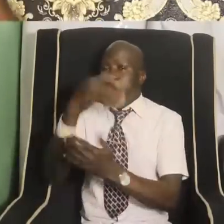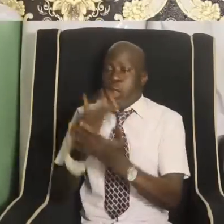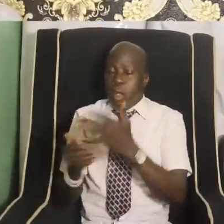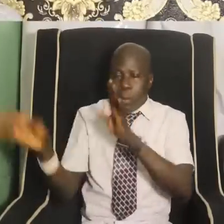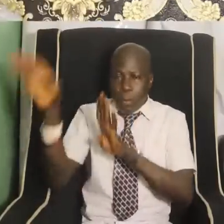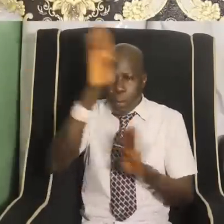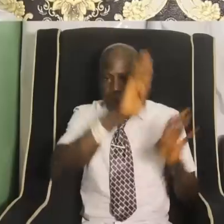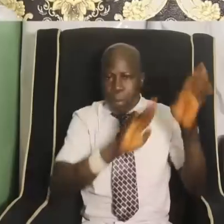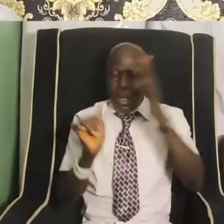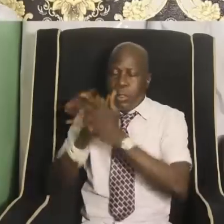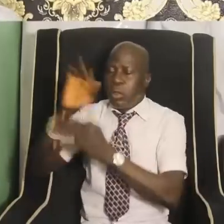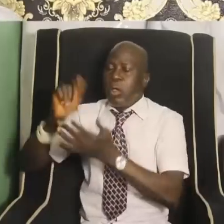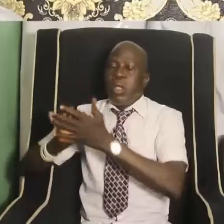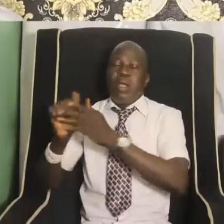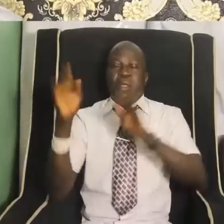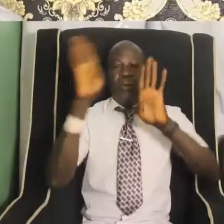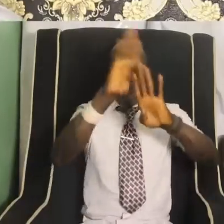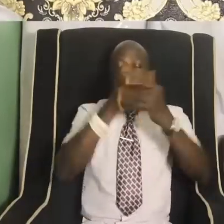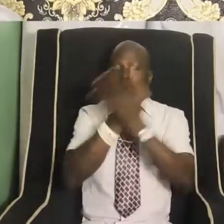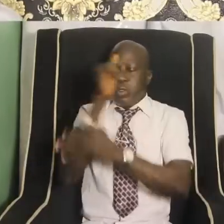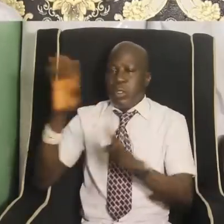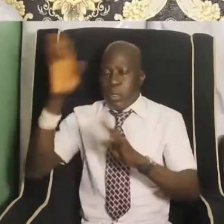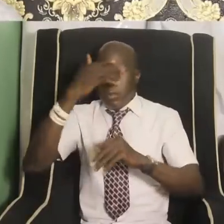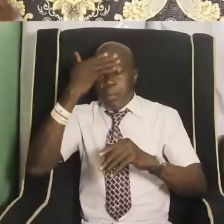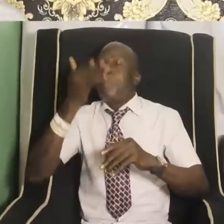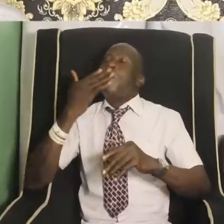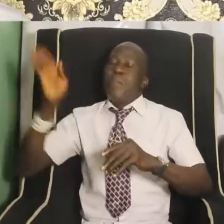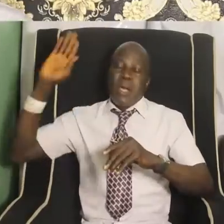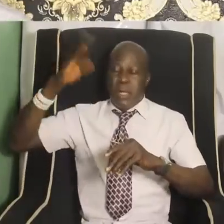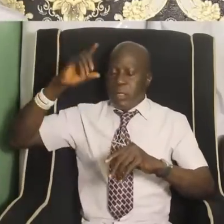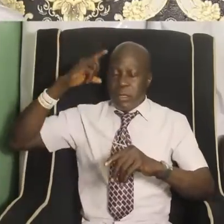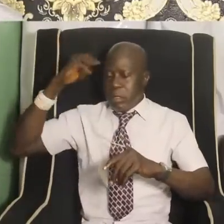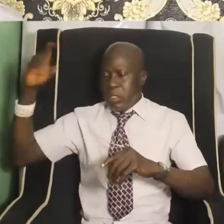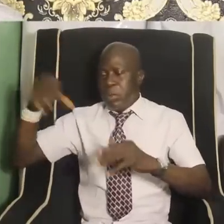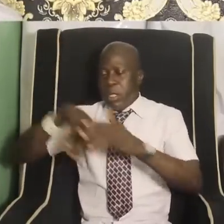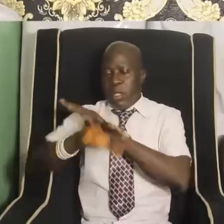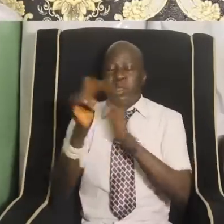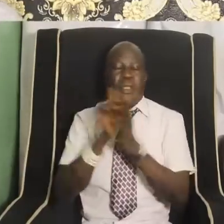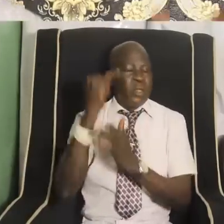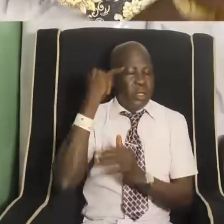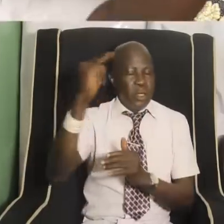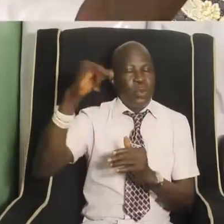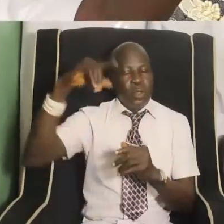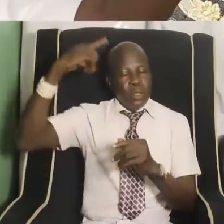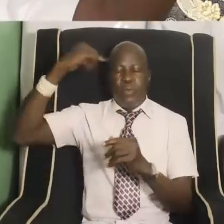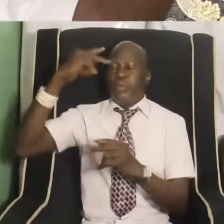Jesus Christ of Nazareth. Every forces of bad dreams. Evil dreams and